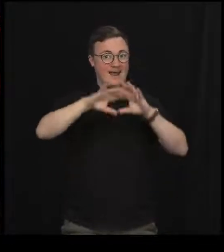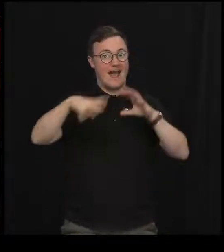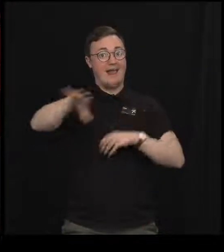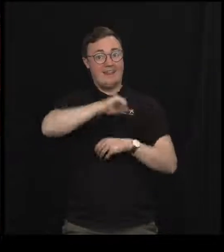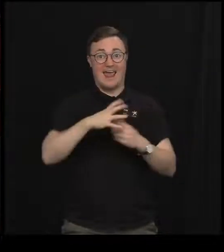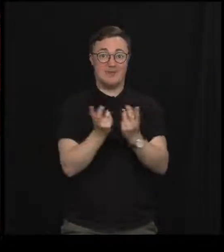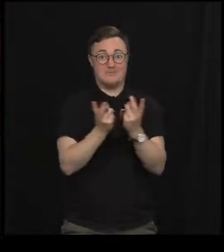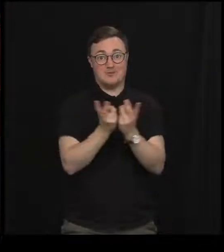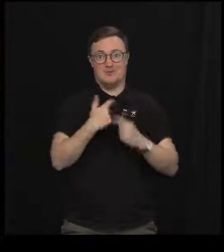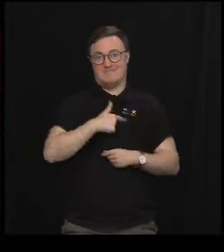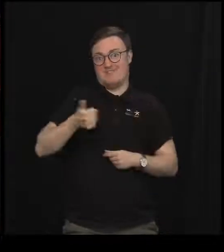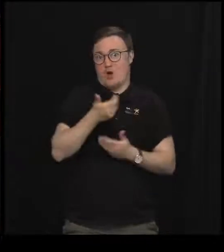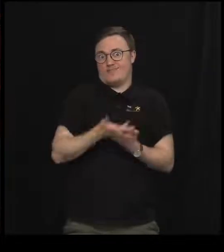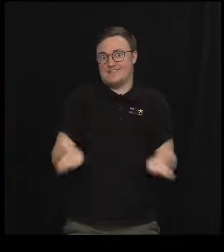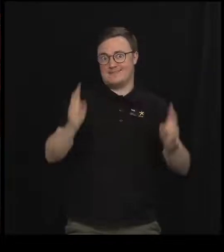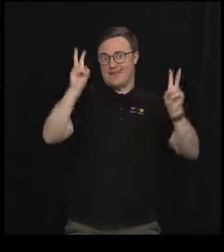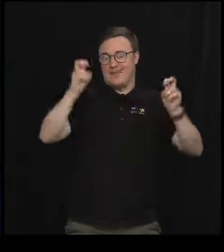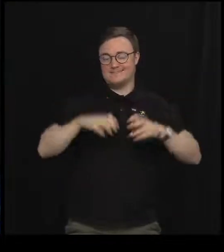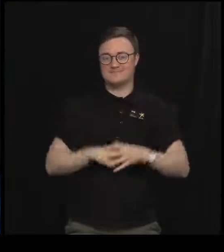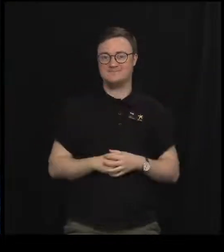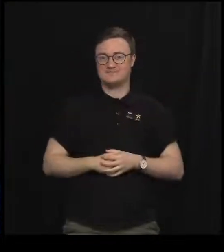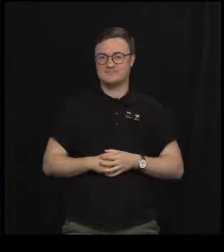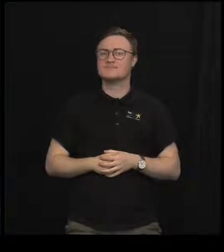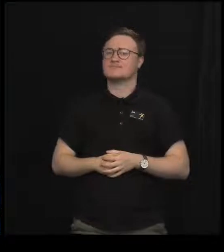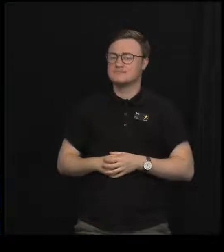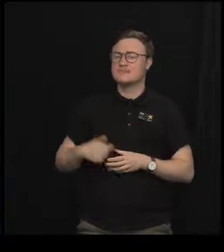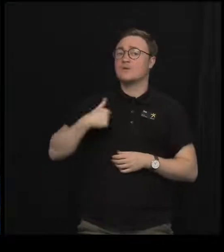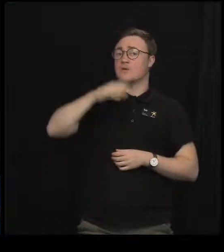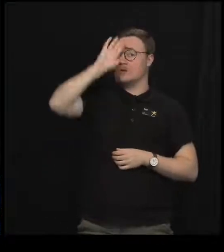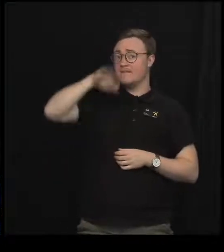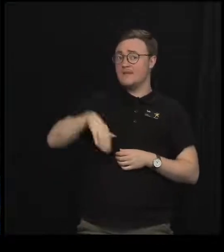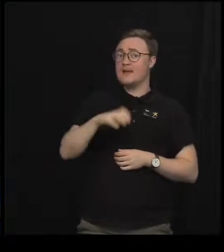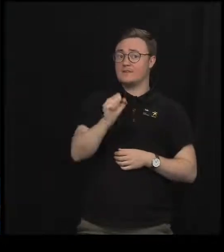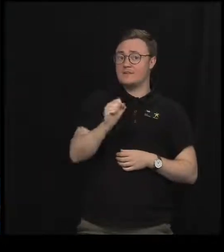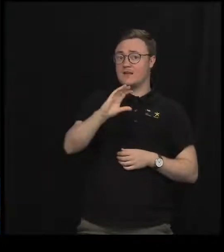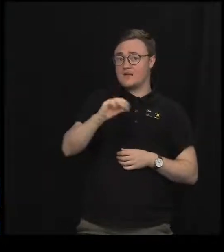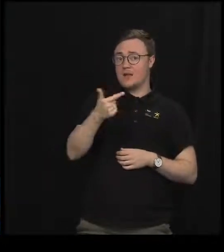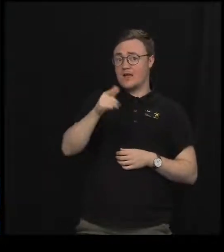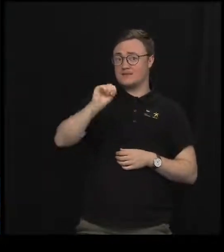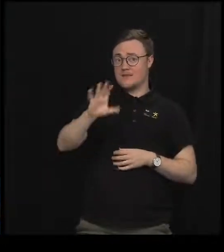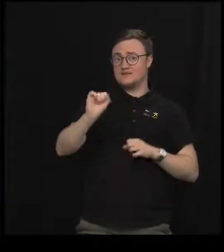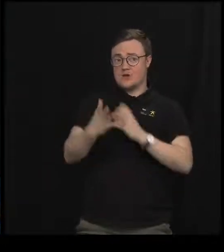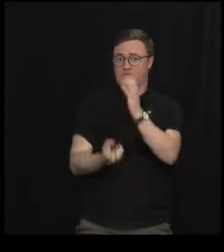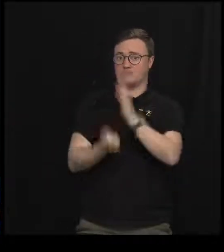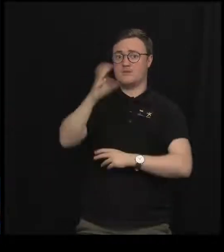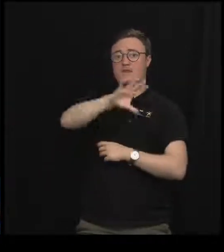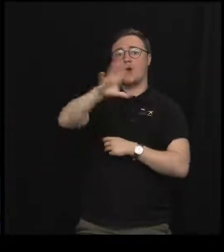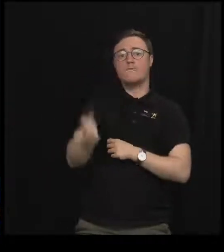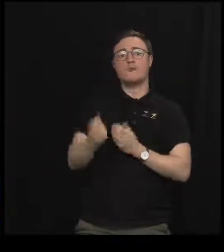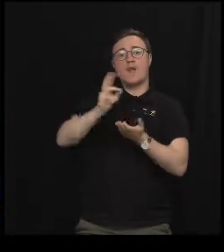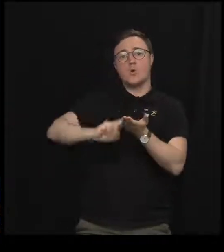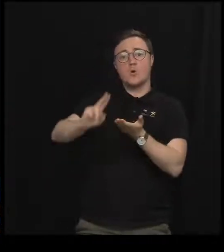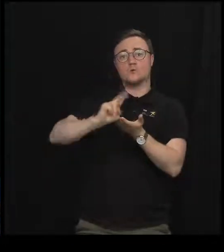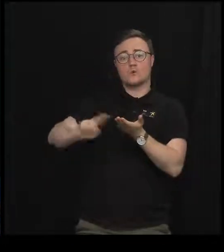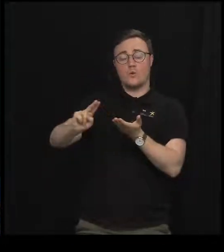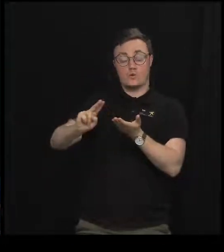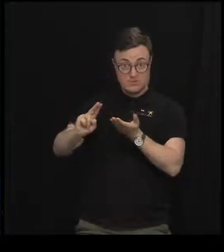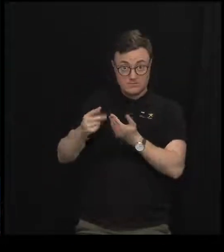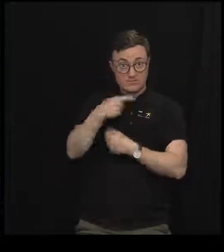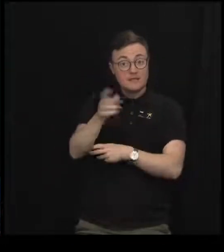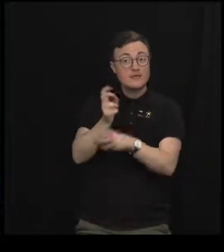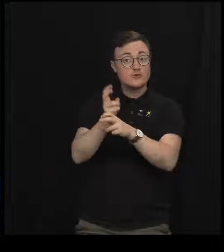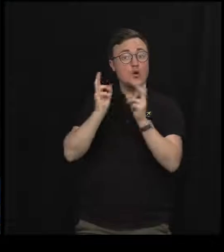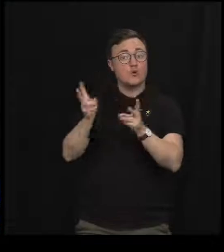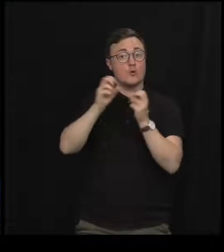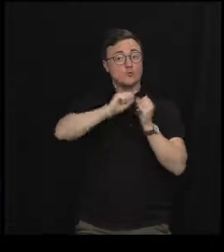Carl, I know Gates is starting an Africa office there now. Is that a way to try to address some of these